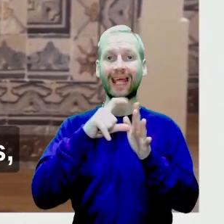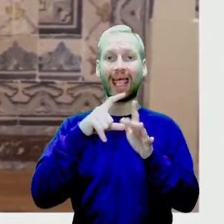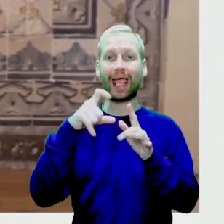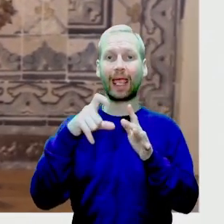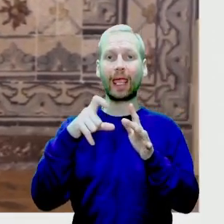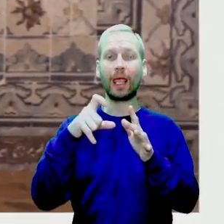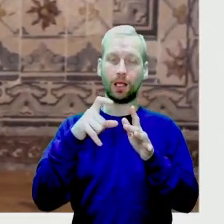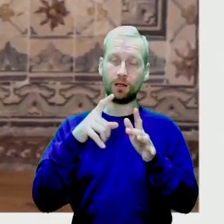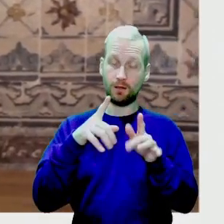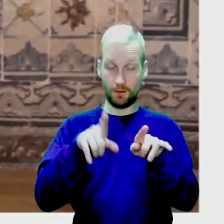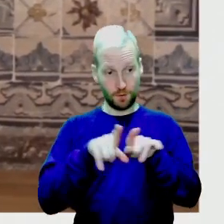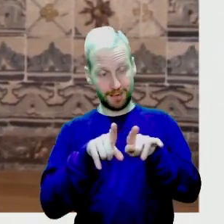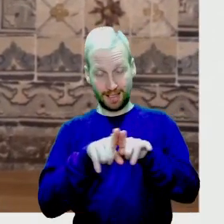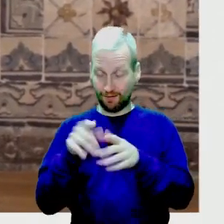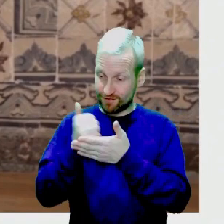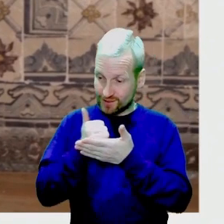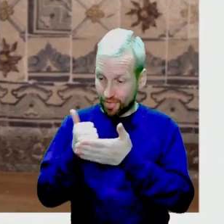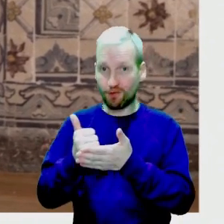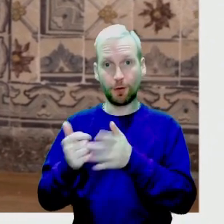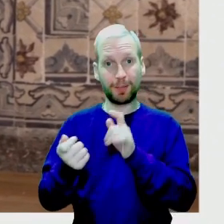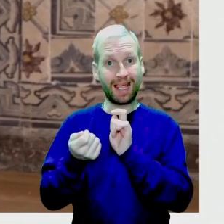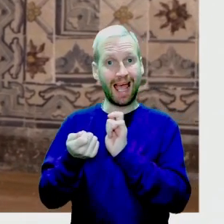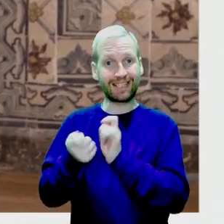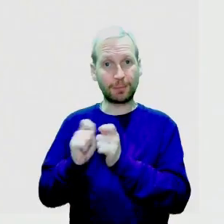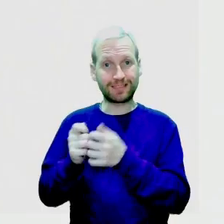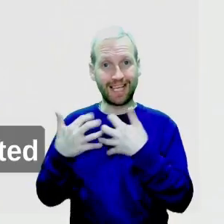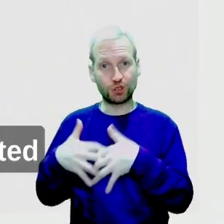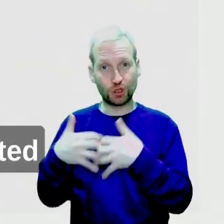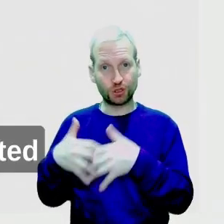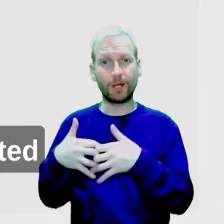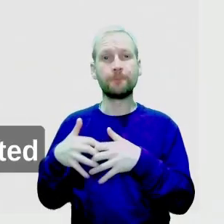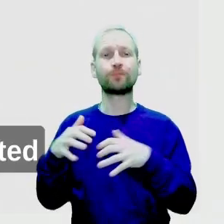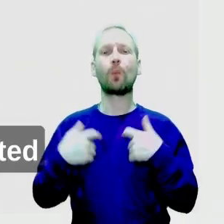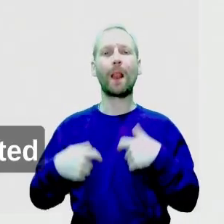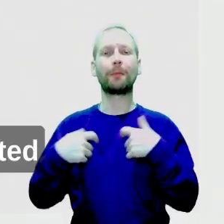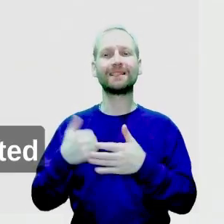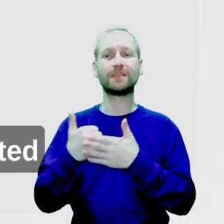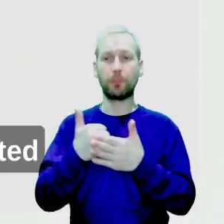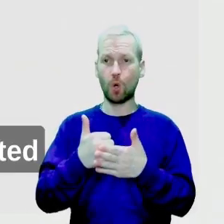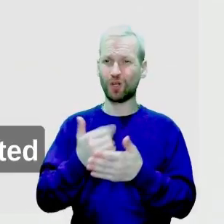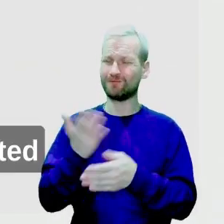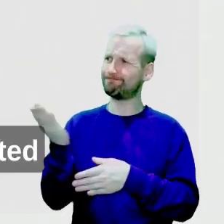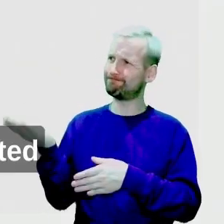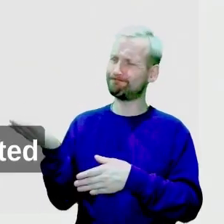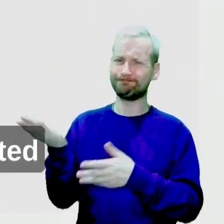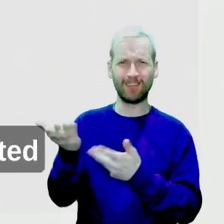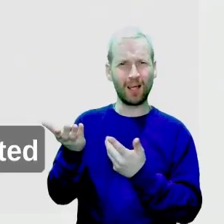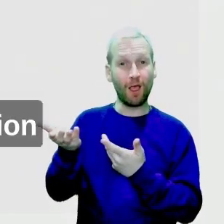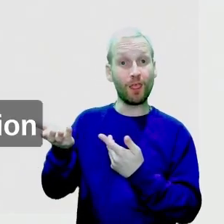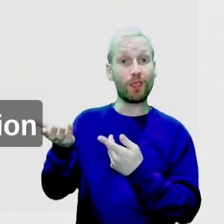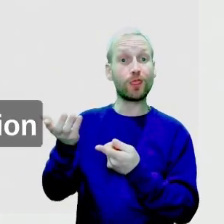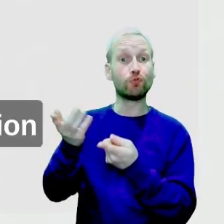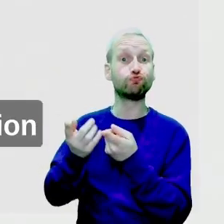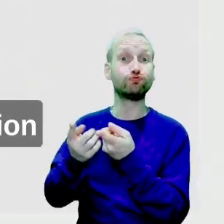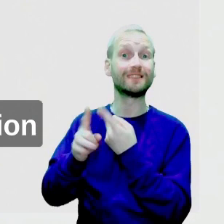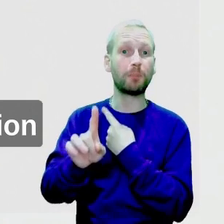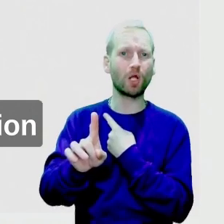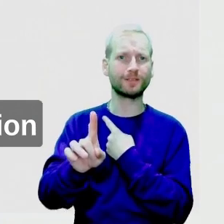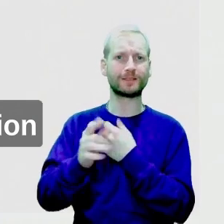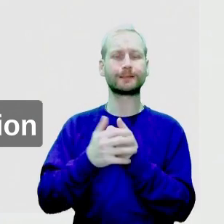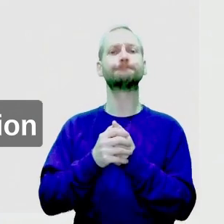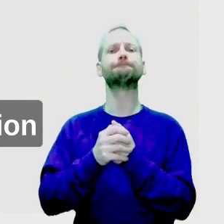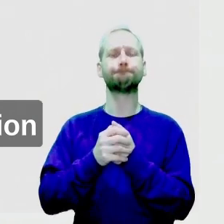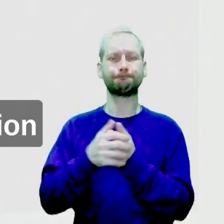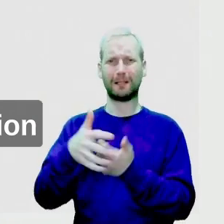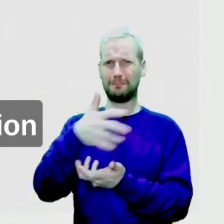adaptations, physiotherapy and well-being support. The project got a mixed response, and we suggested more communication about